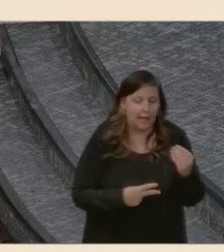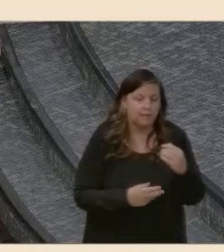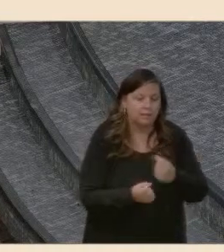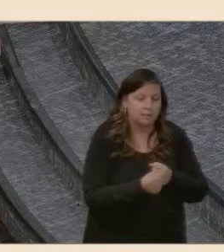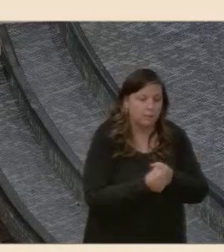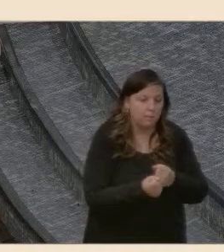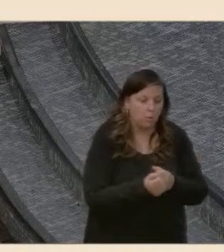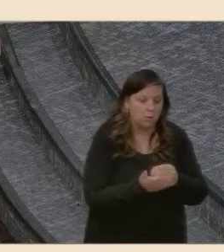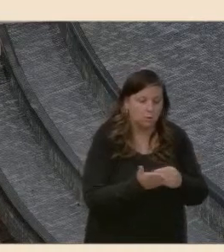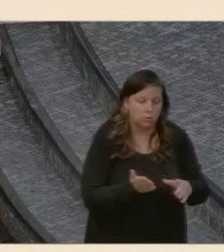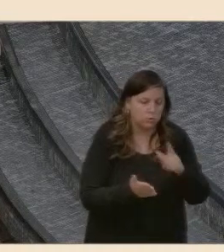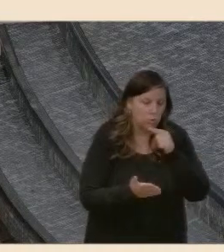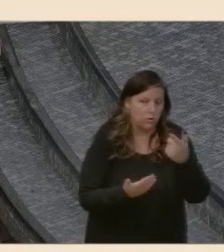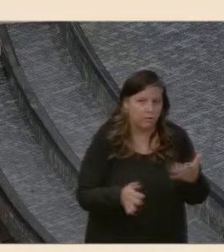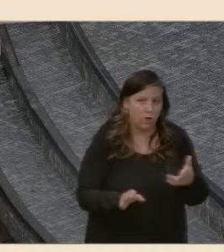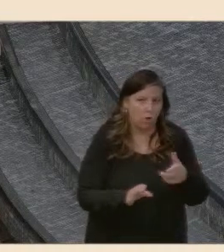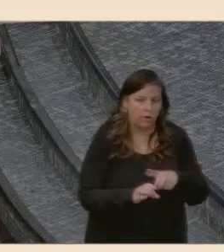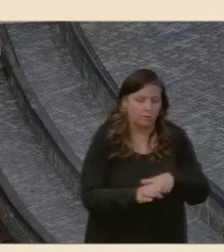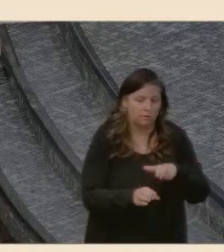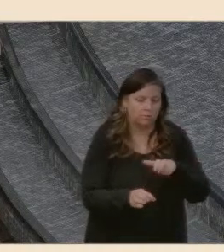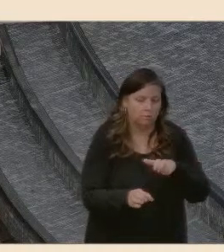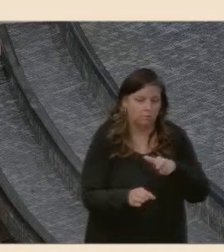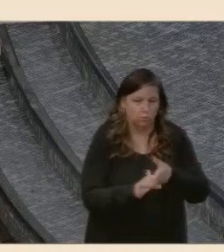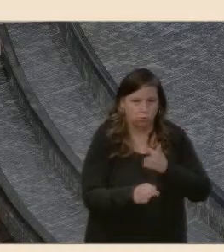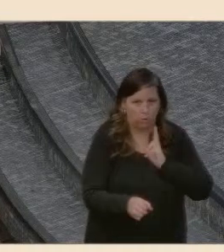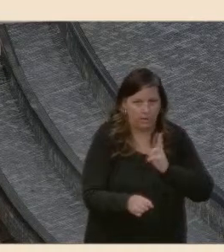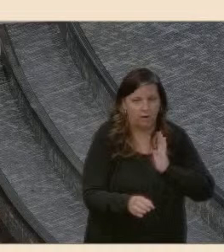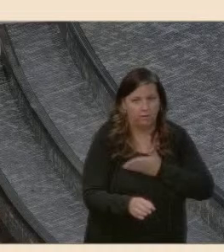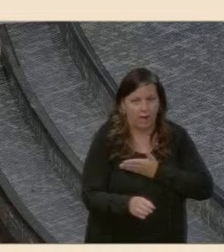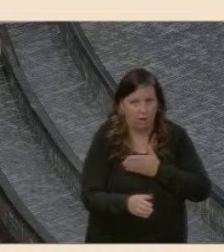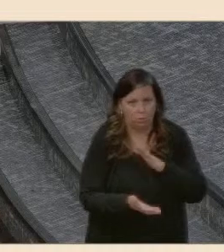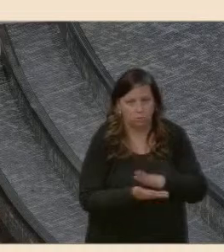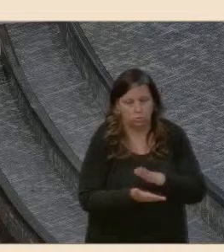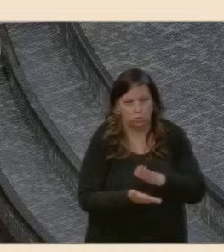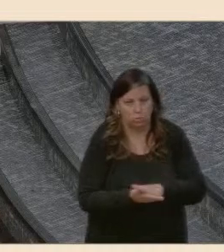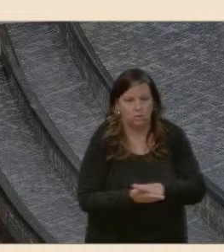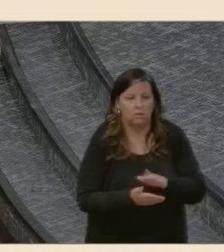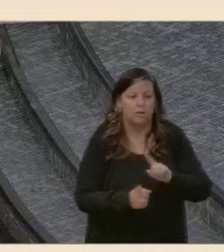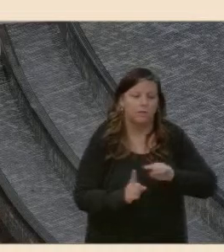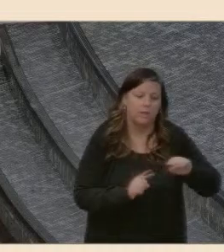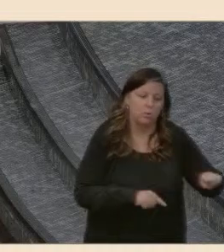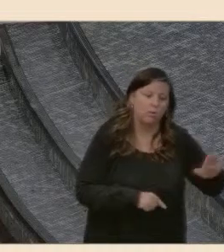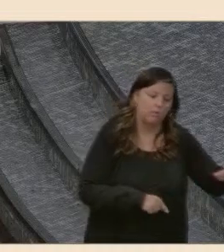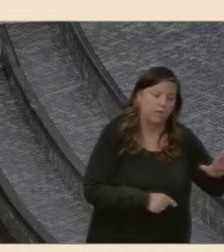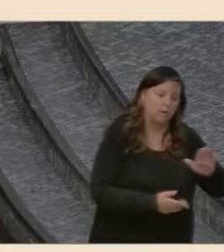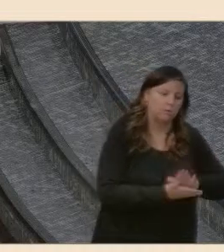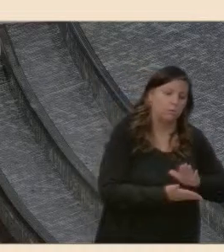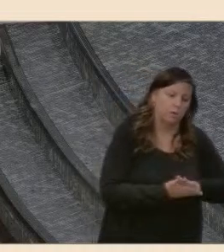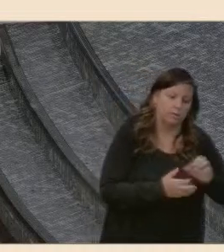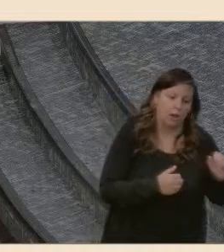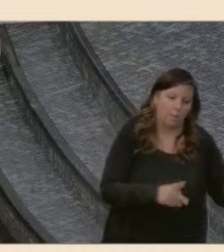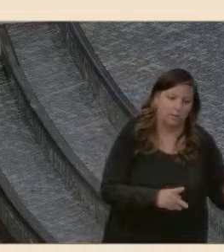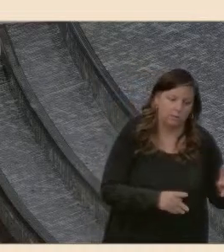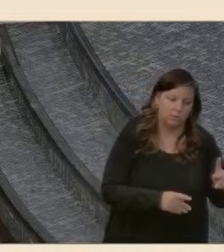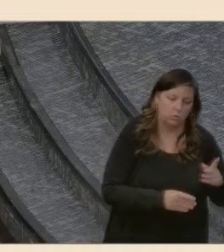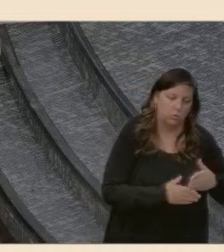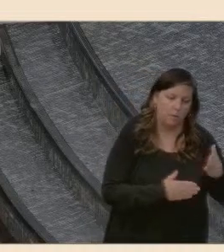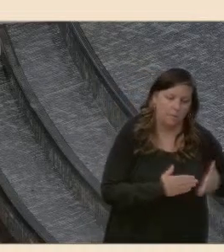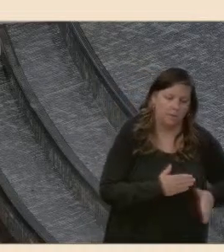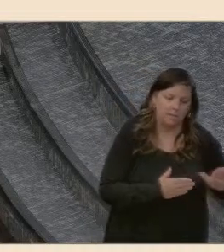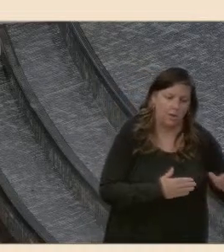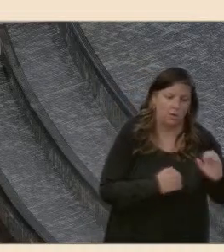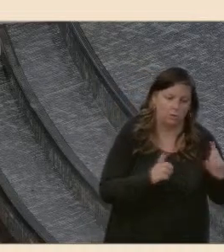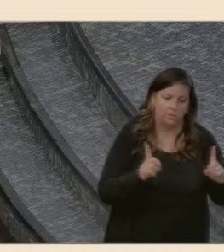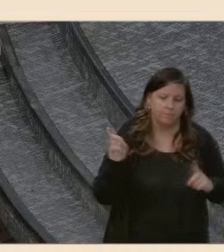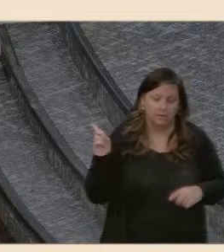go to Foothills as an alternative to complete their education. And I would add that students at Clark